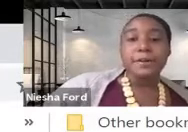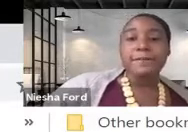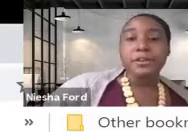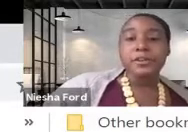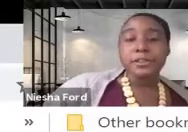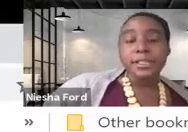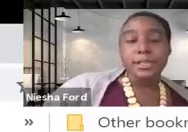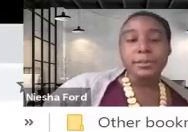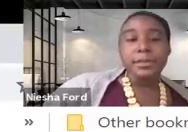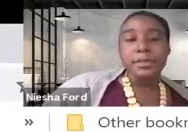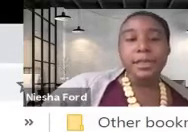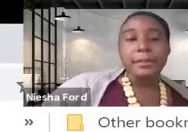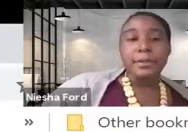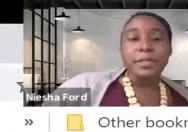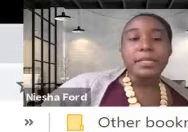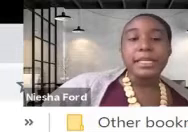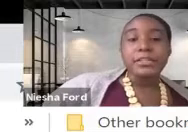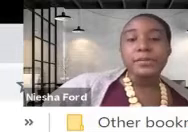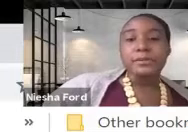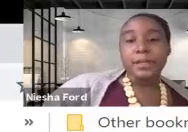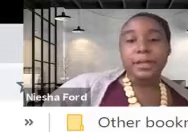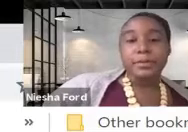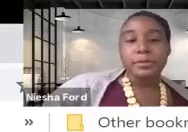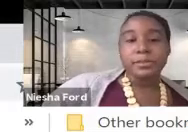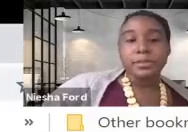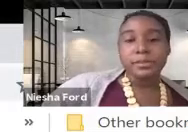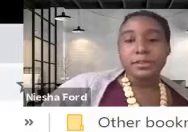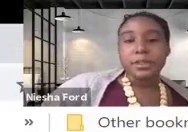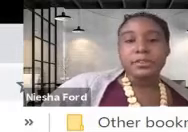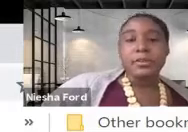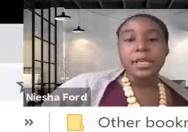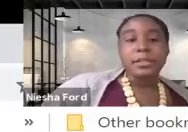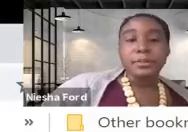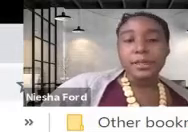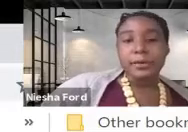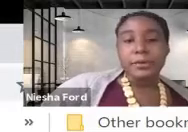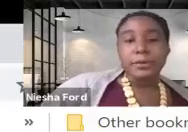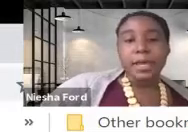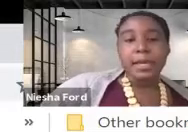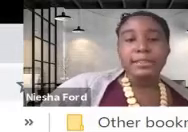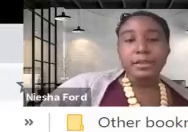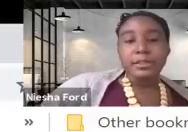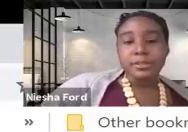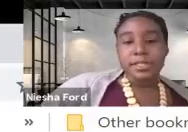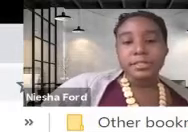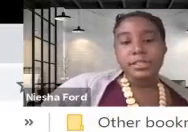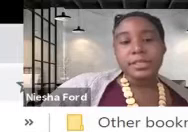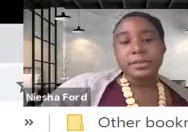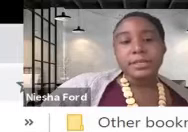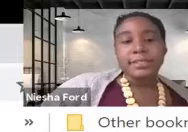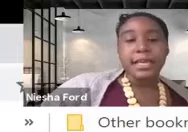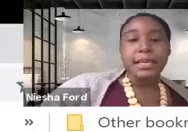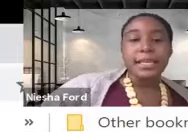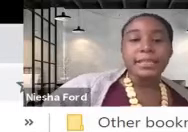persona for your team and put it in each of your breakout rooms. So, in your breakout room, as a consultation